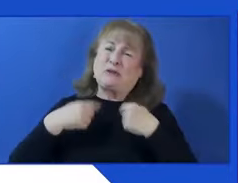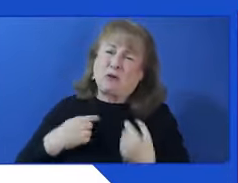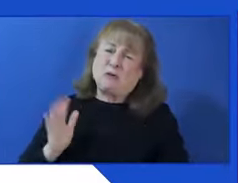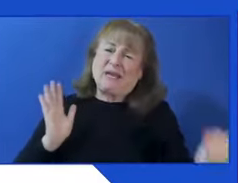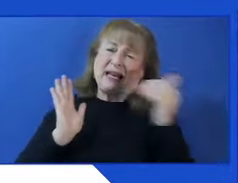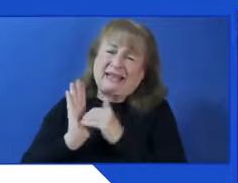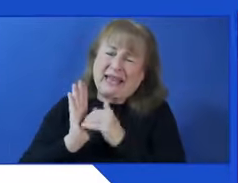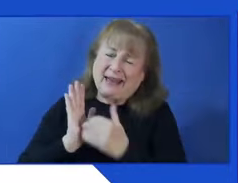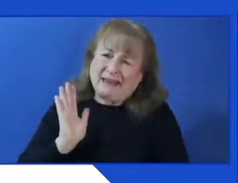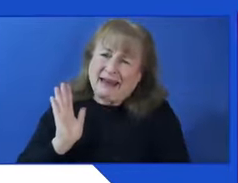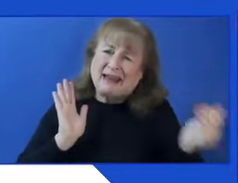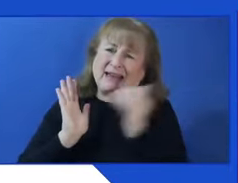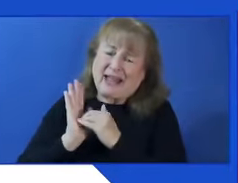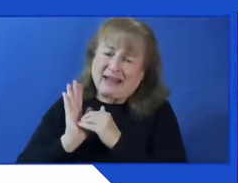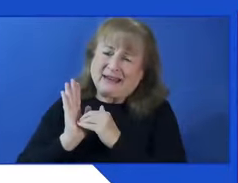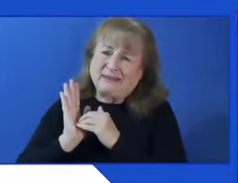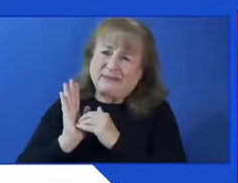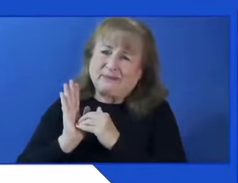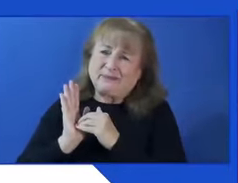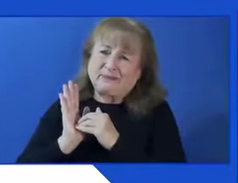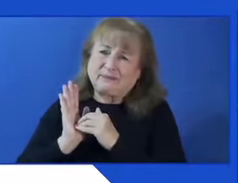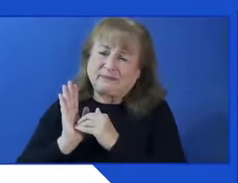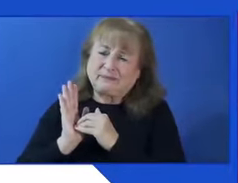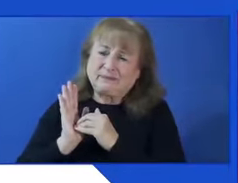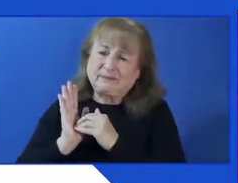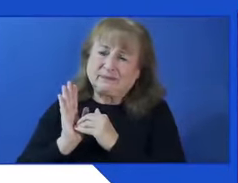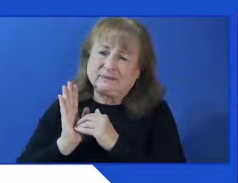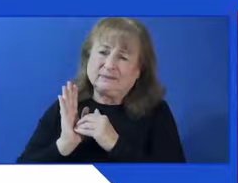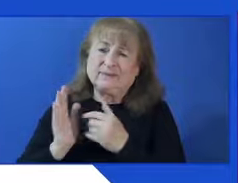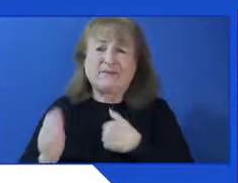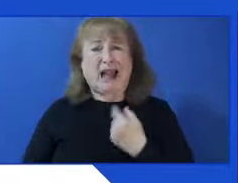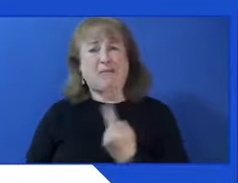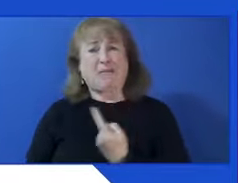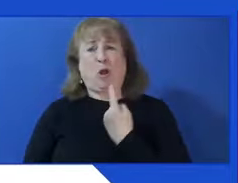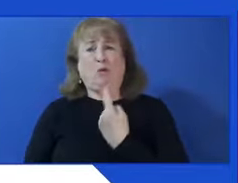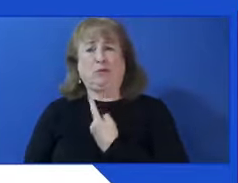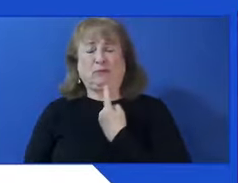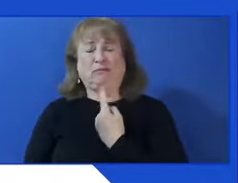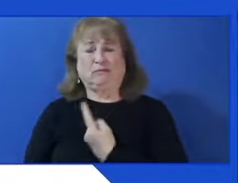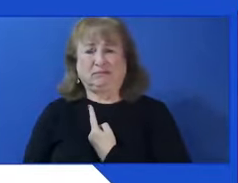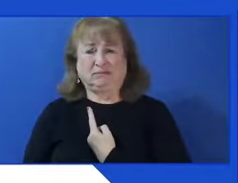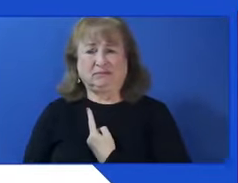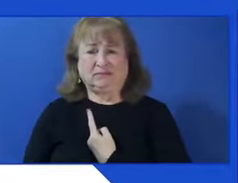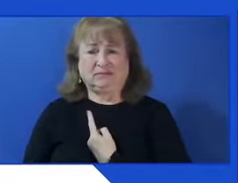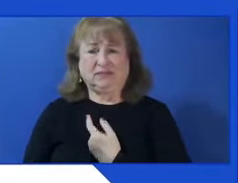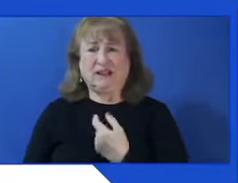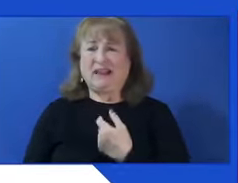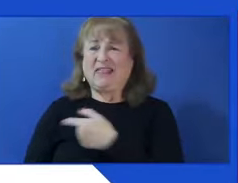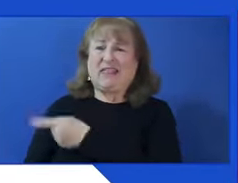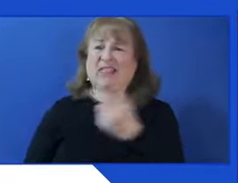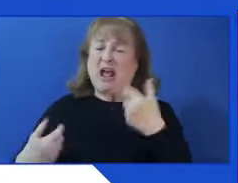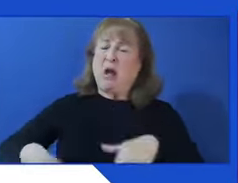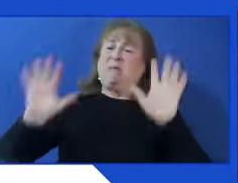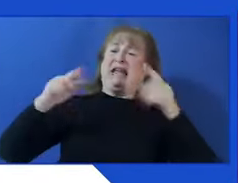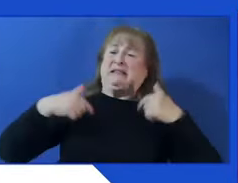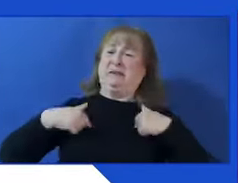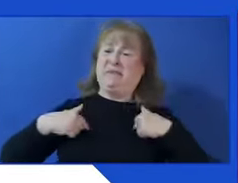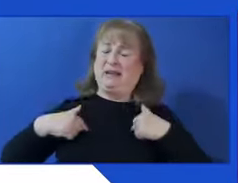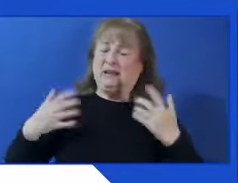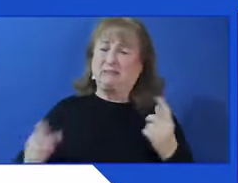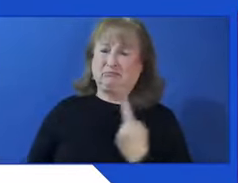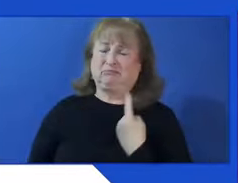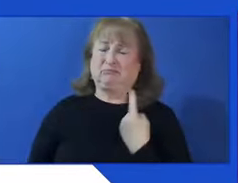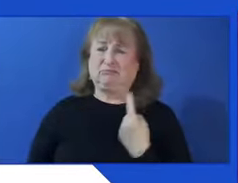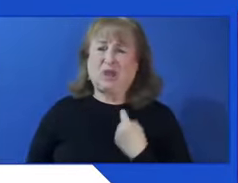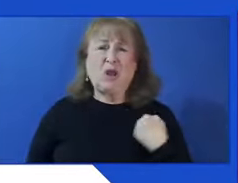again that I am alone, that I am abandoned, that we